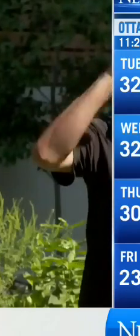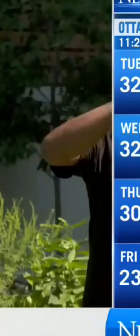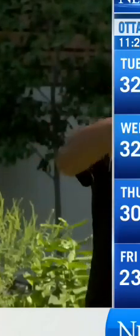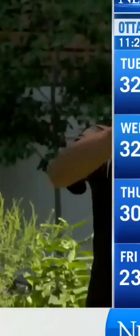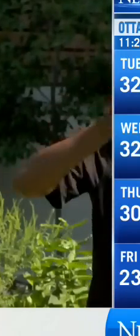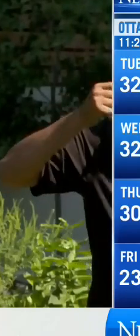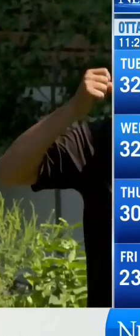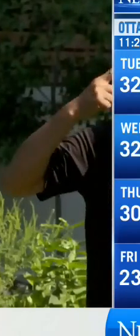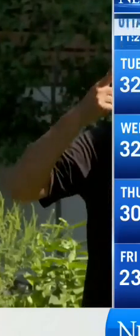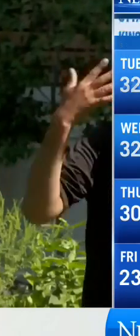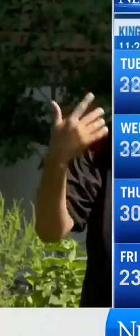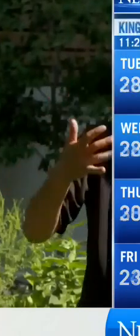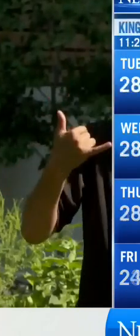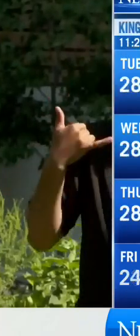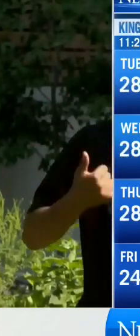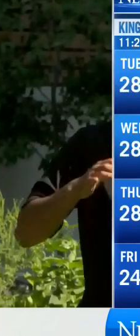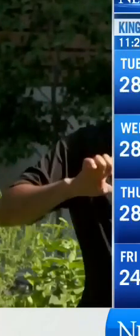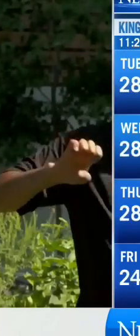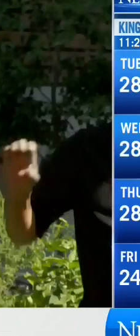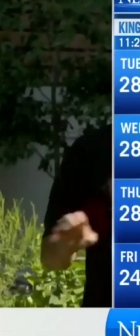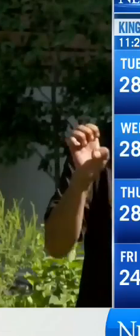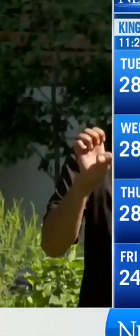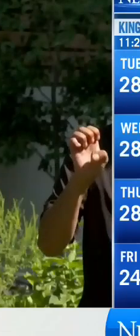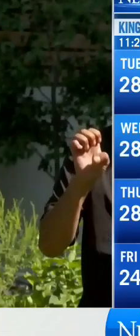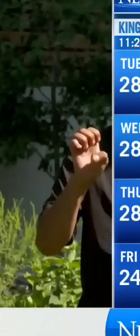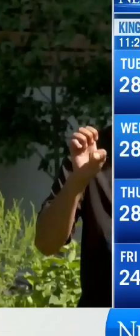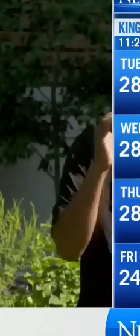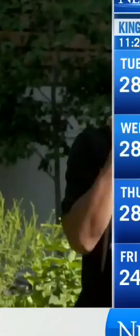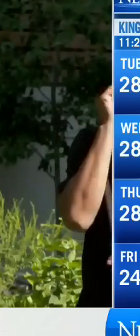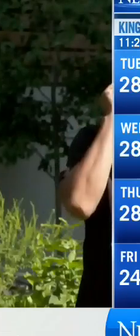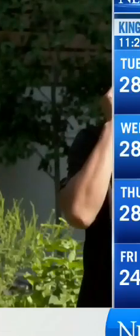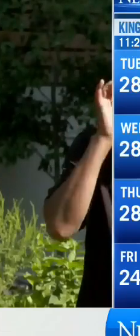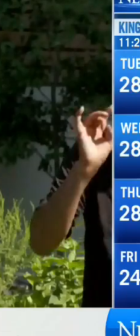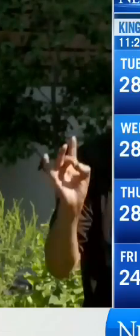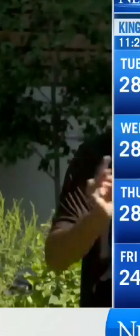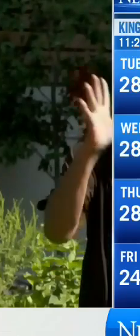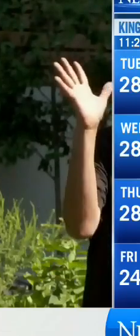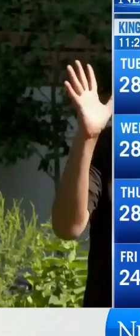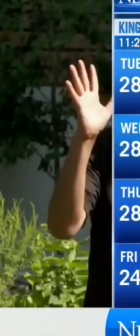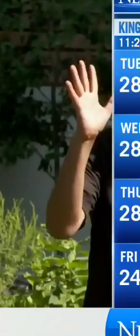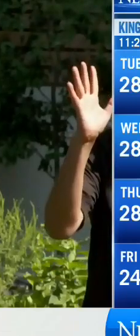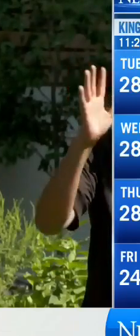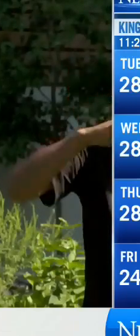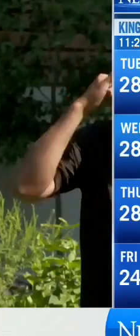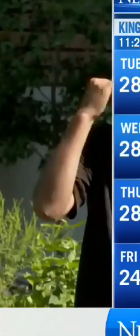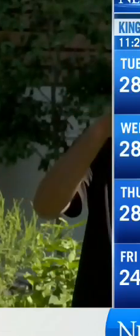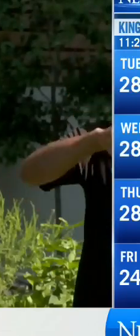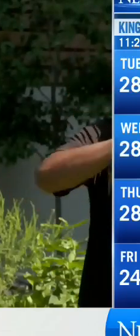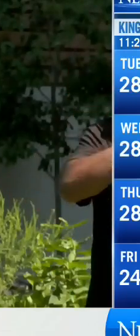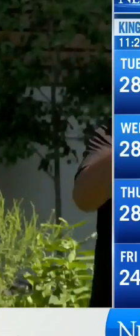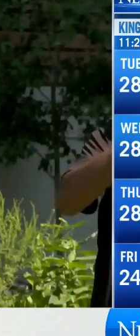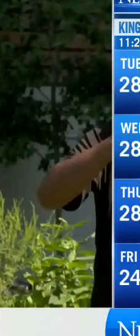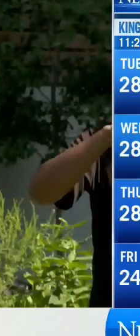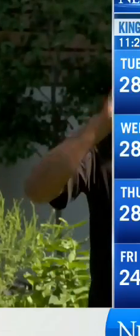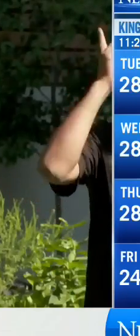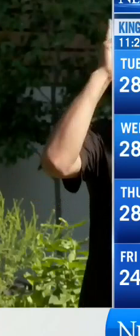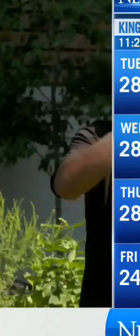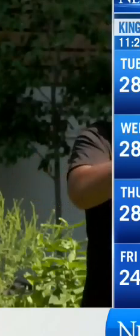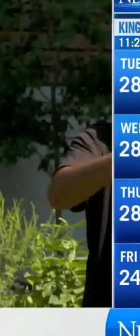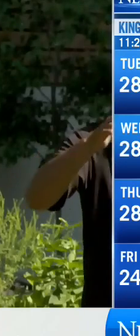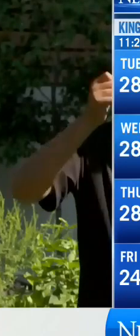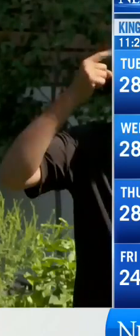housing crisis in this country, then they would be planning to return to Ottawa as soon as possible to